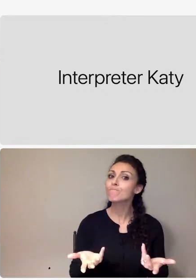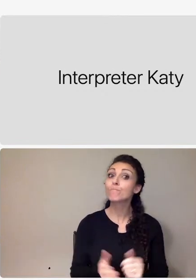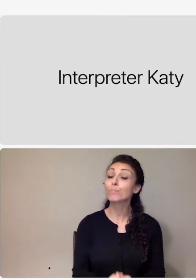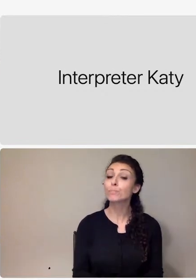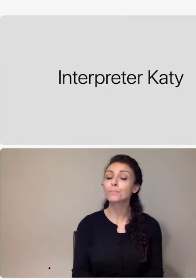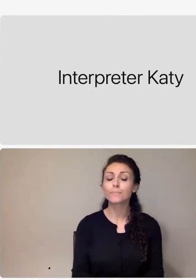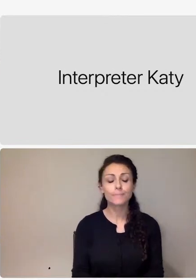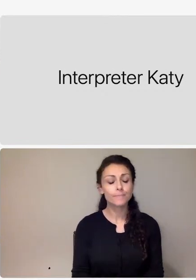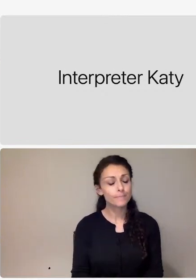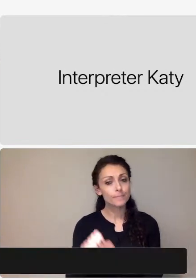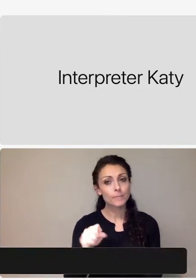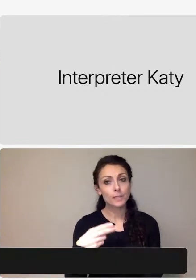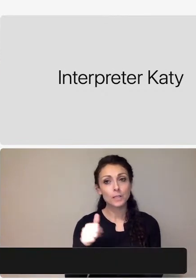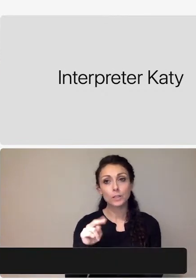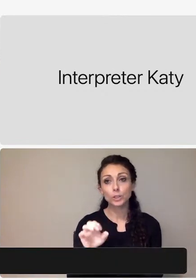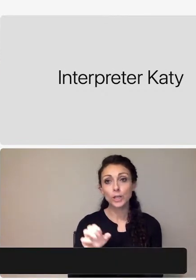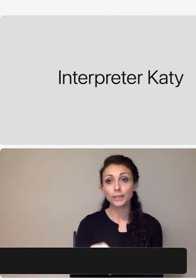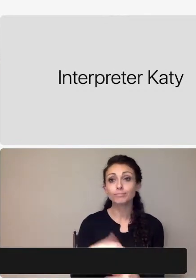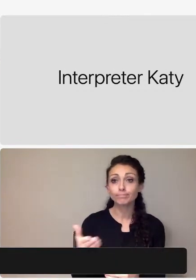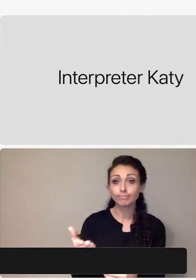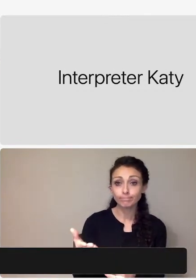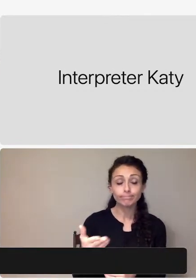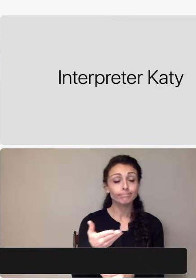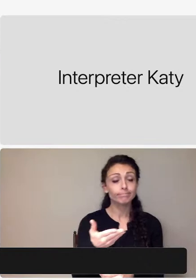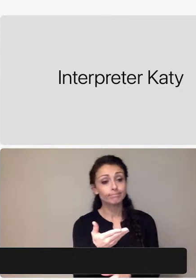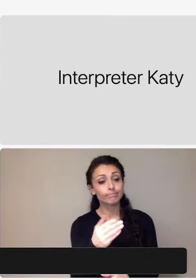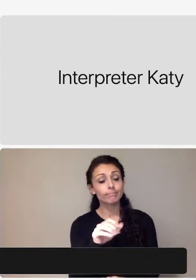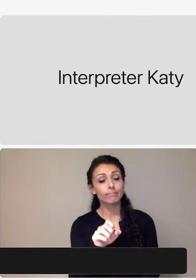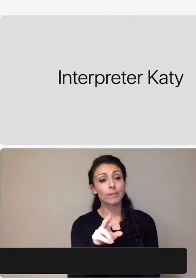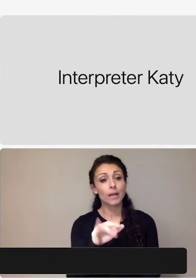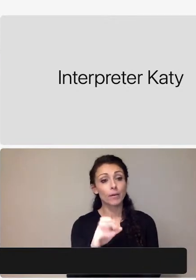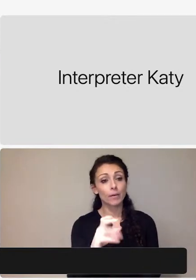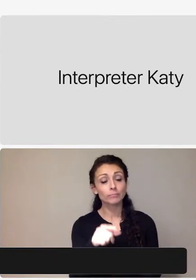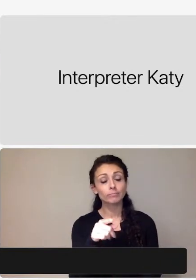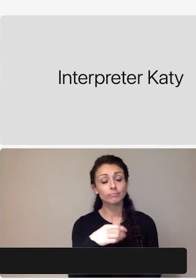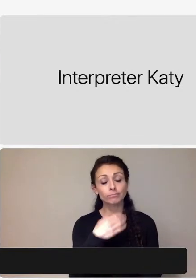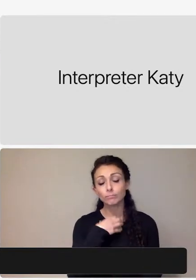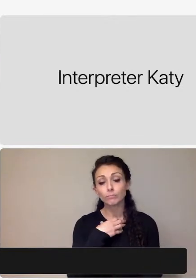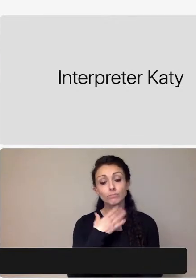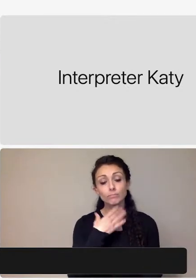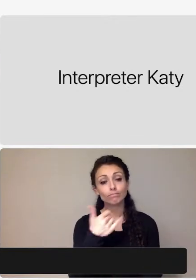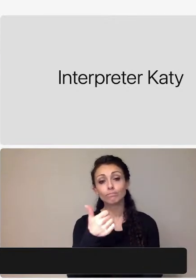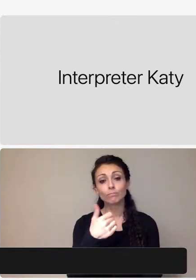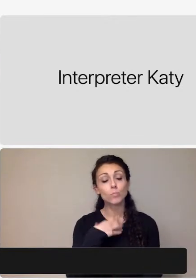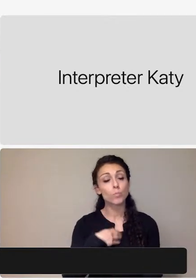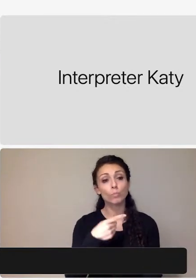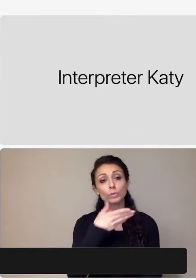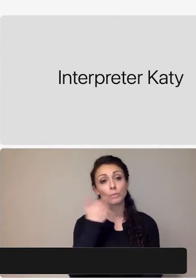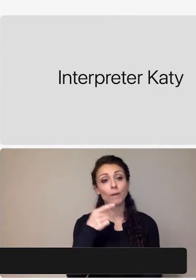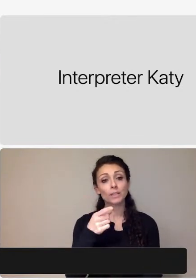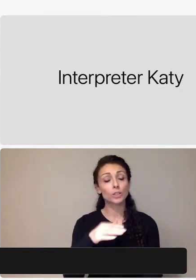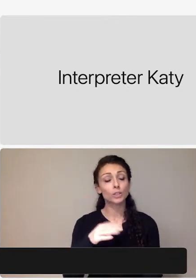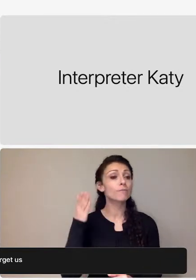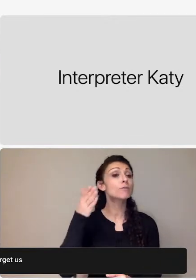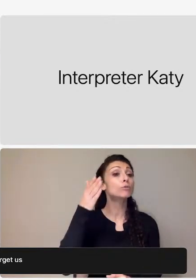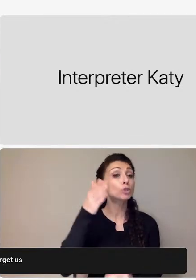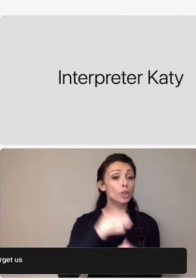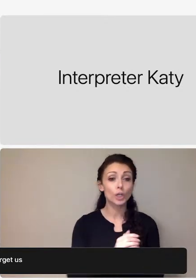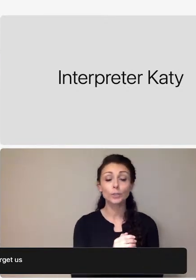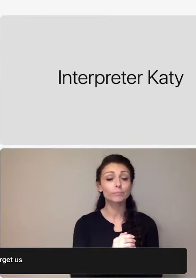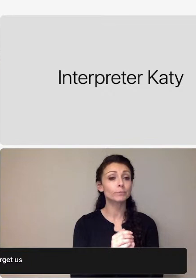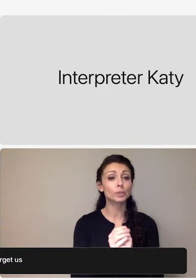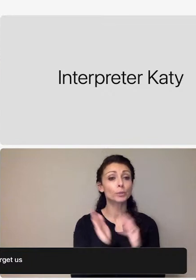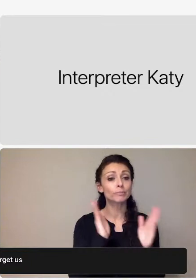derek i wish the very best in your future endeavors don't forget us we're doing good thing for kids